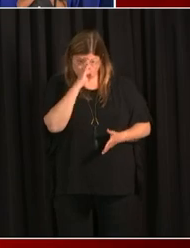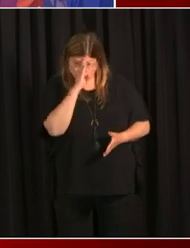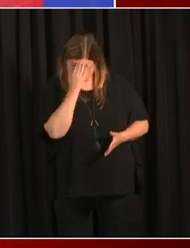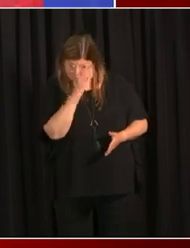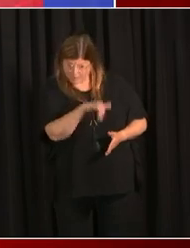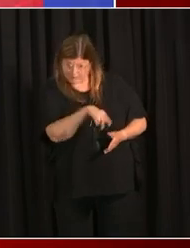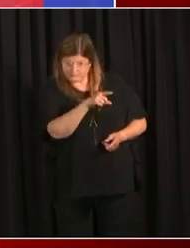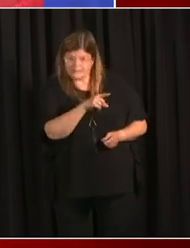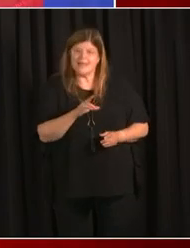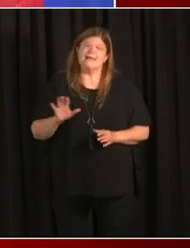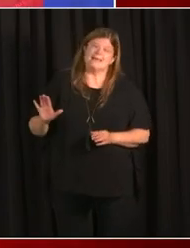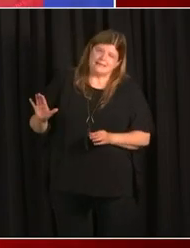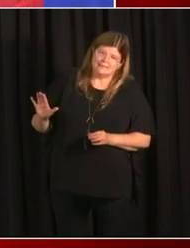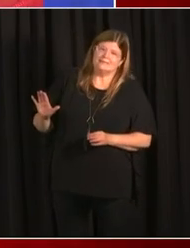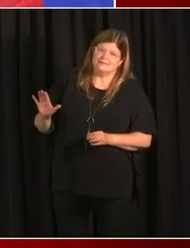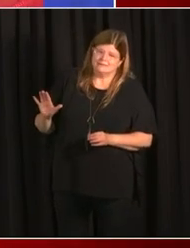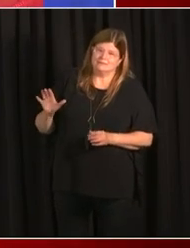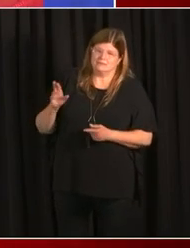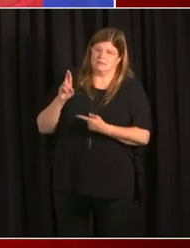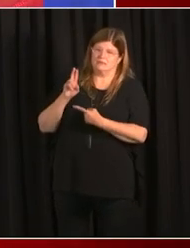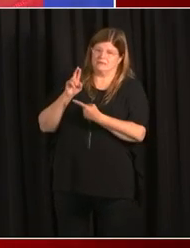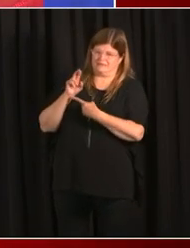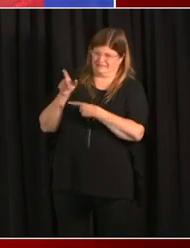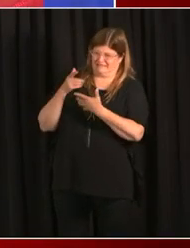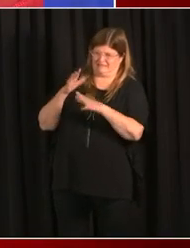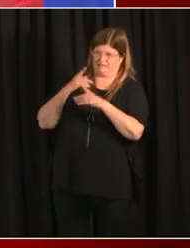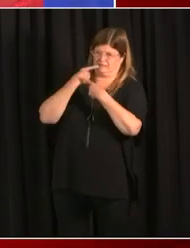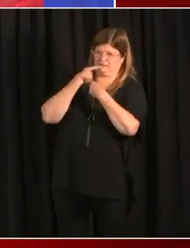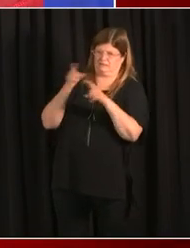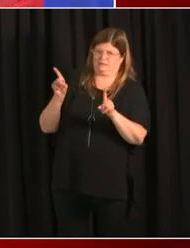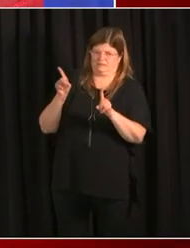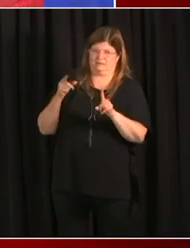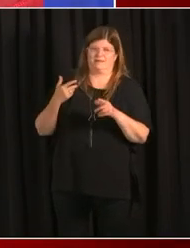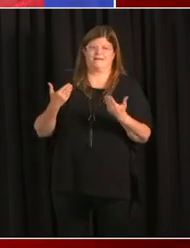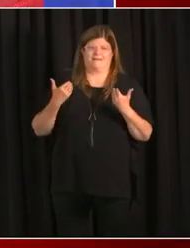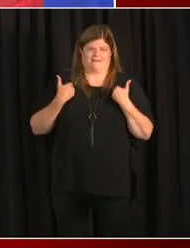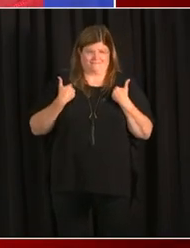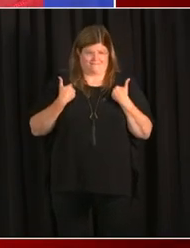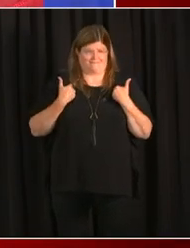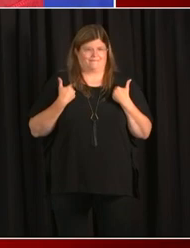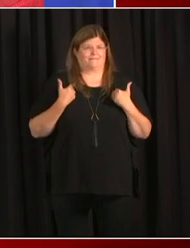has announced the events. We have